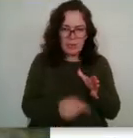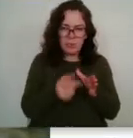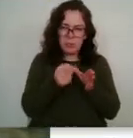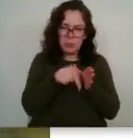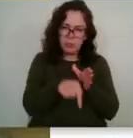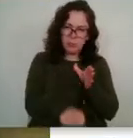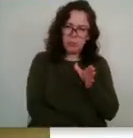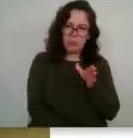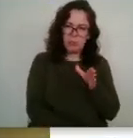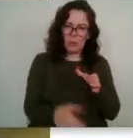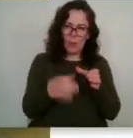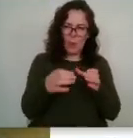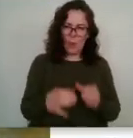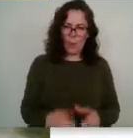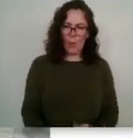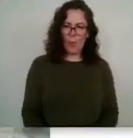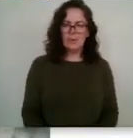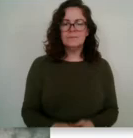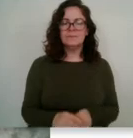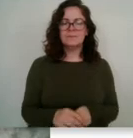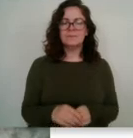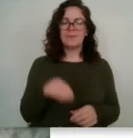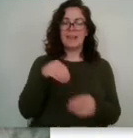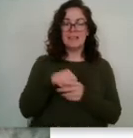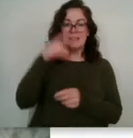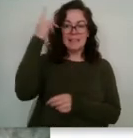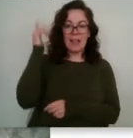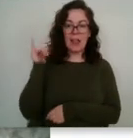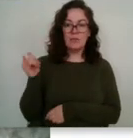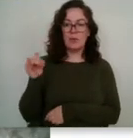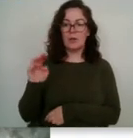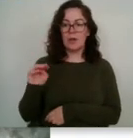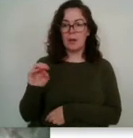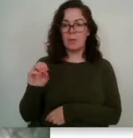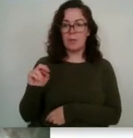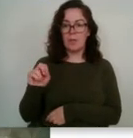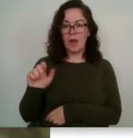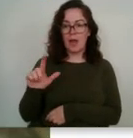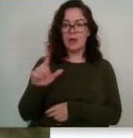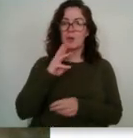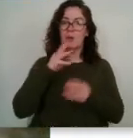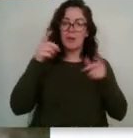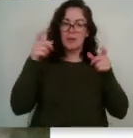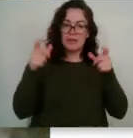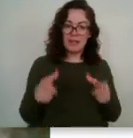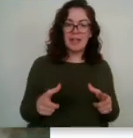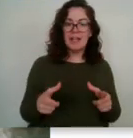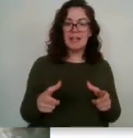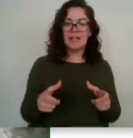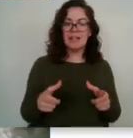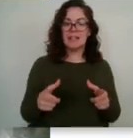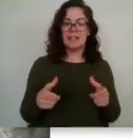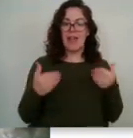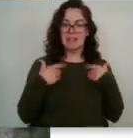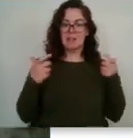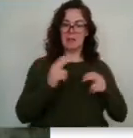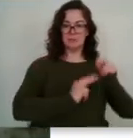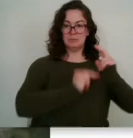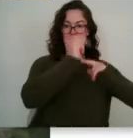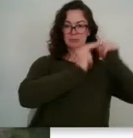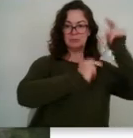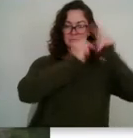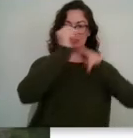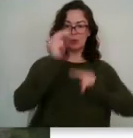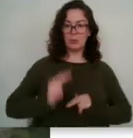In California's Mono Lake, limestone formation is called, the towers are 3 stories tall. And